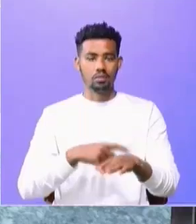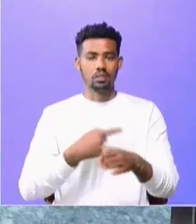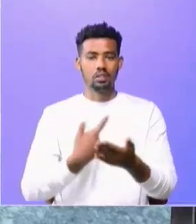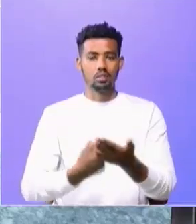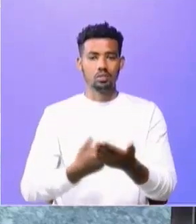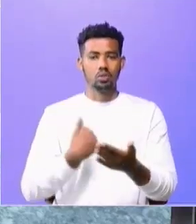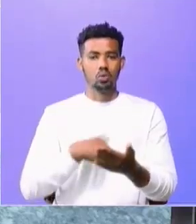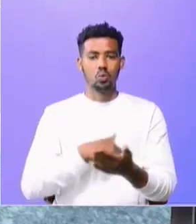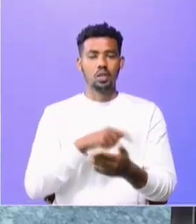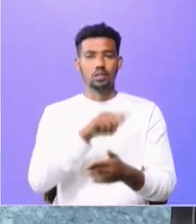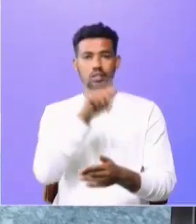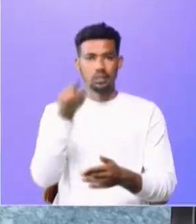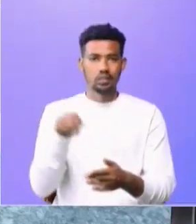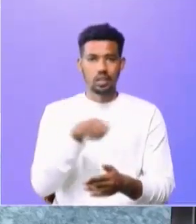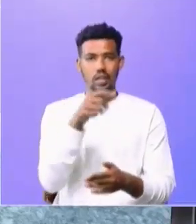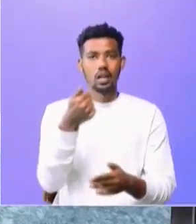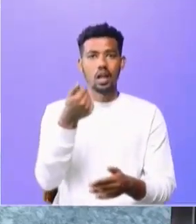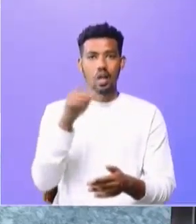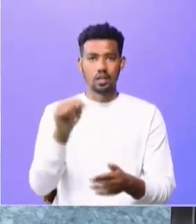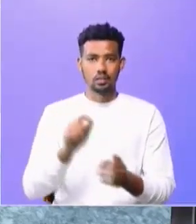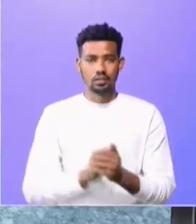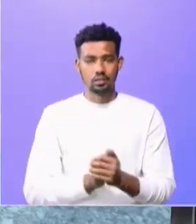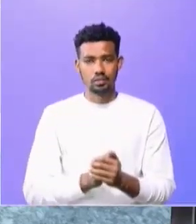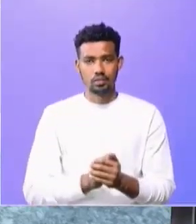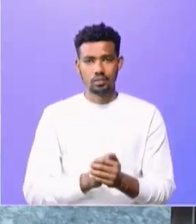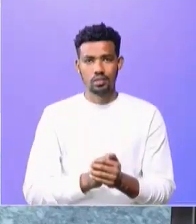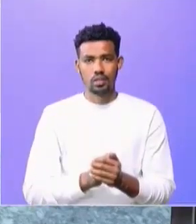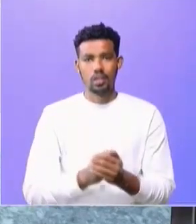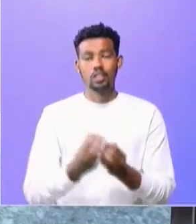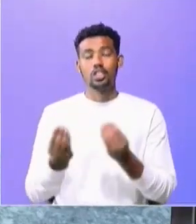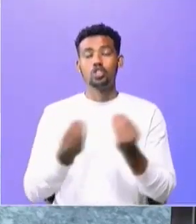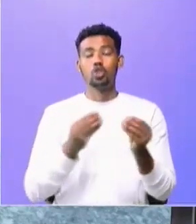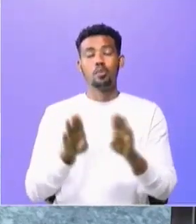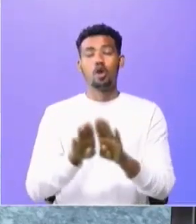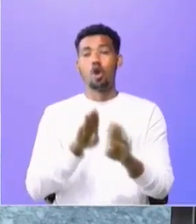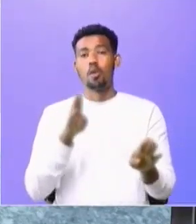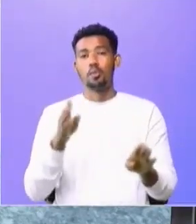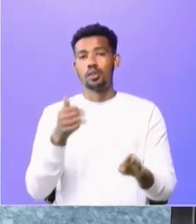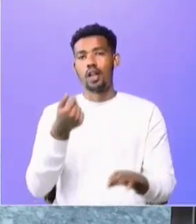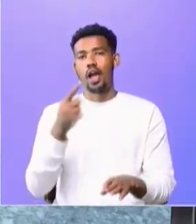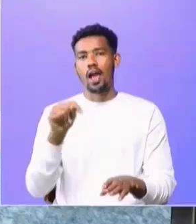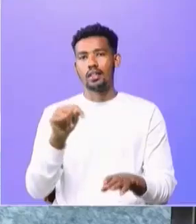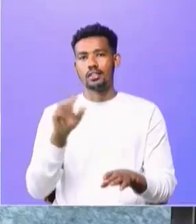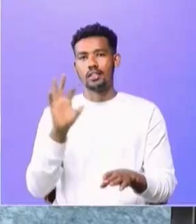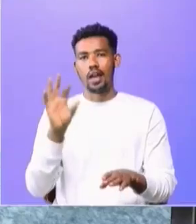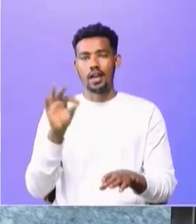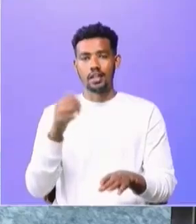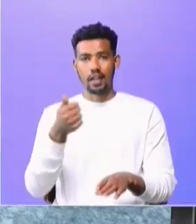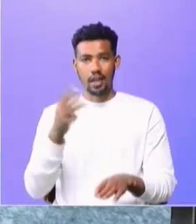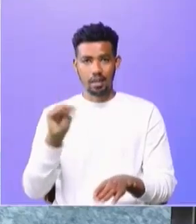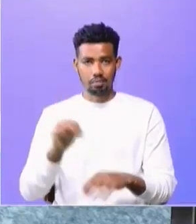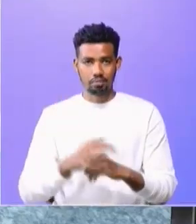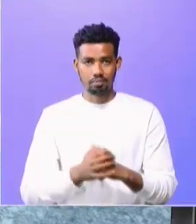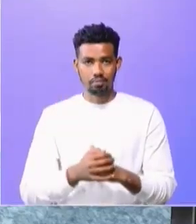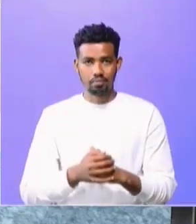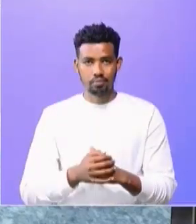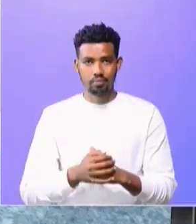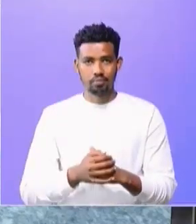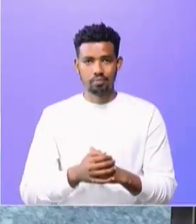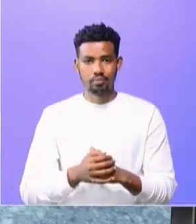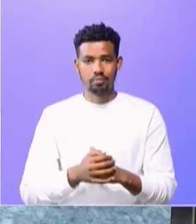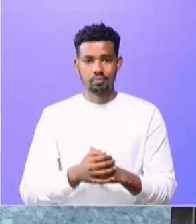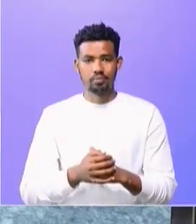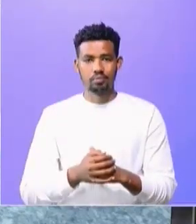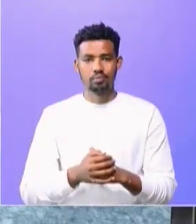at. The shop opens at 9 a.m. The shop opens